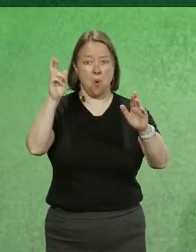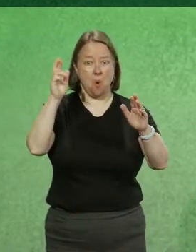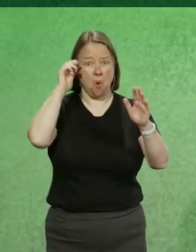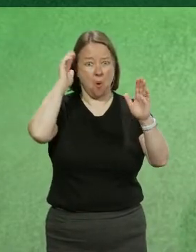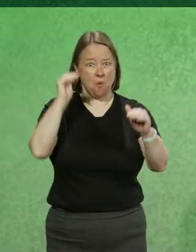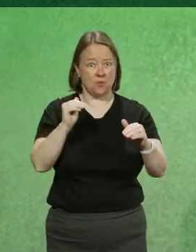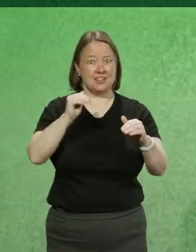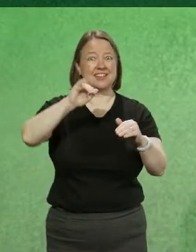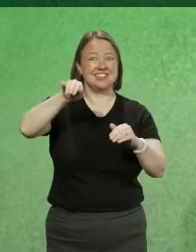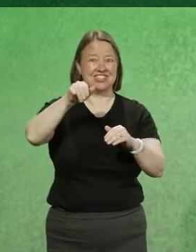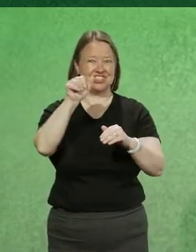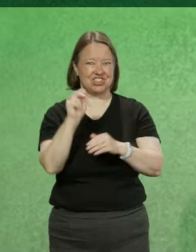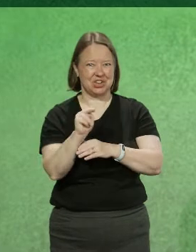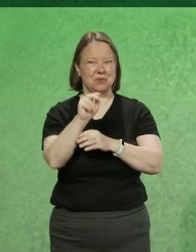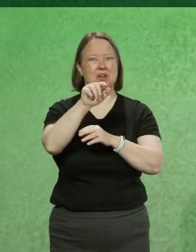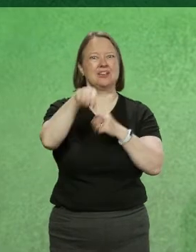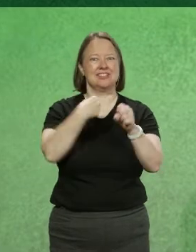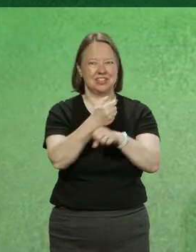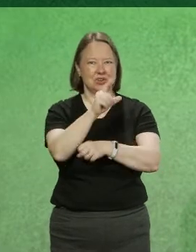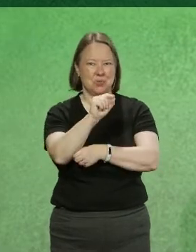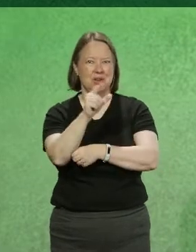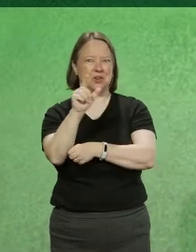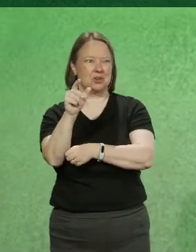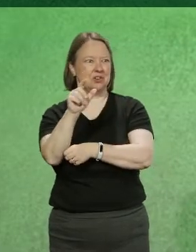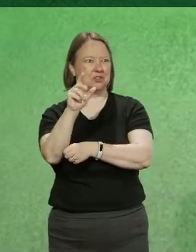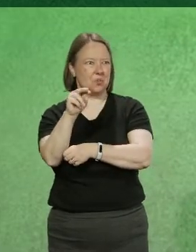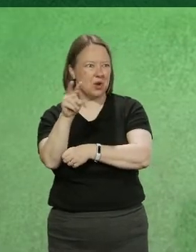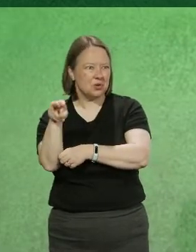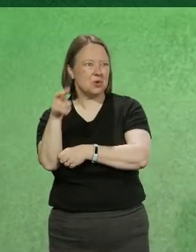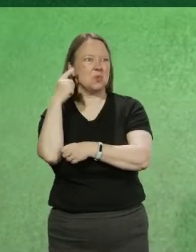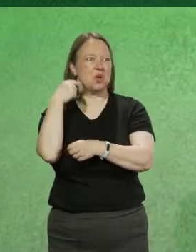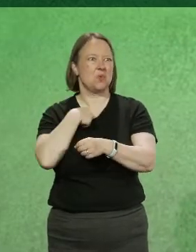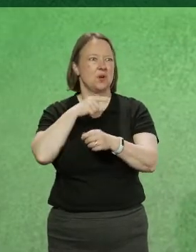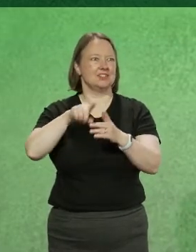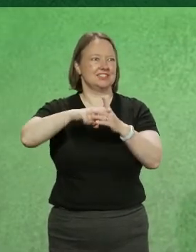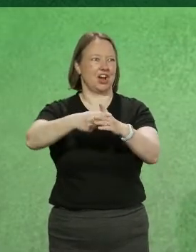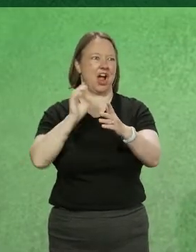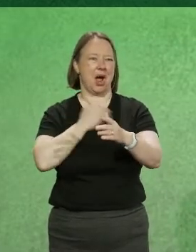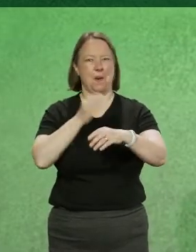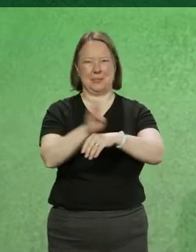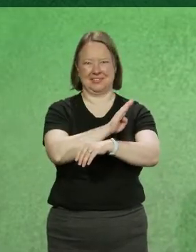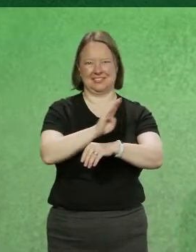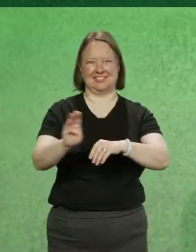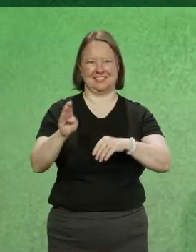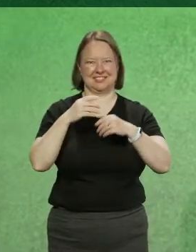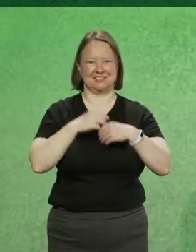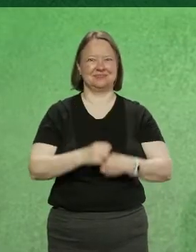in January 2022, we will officially launch our business.